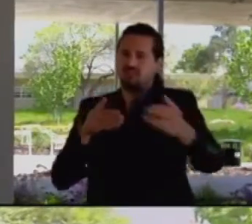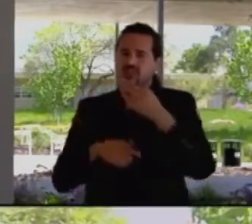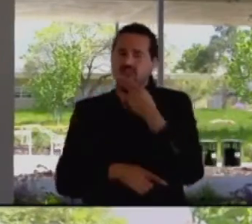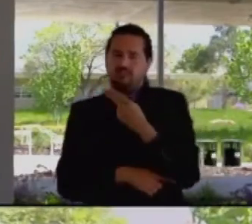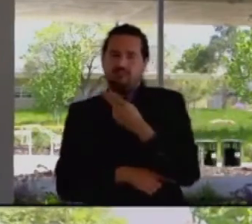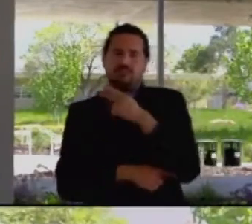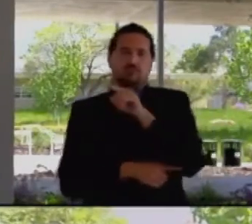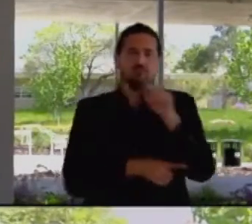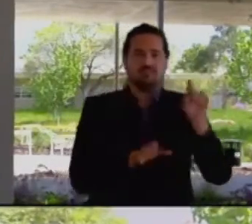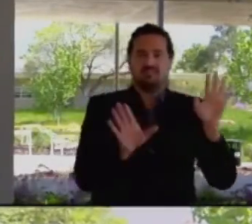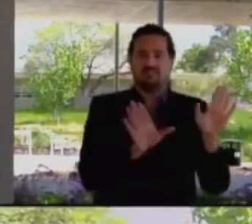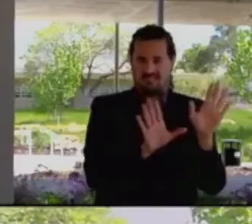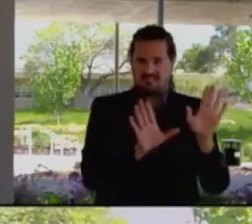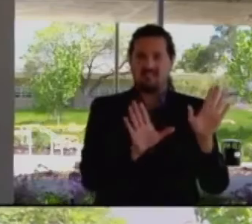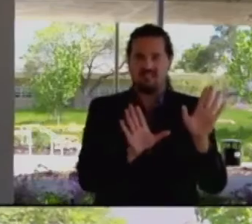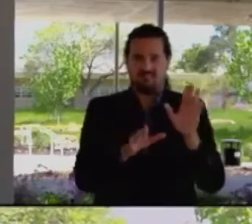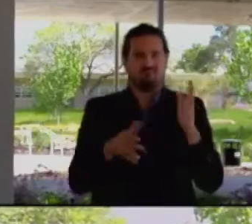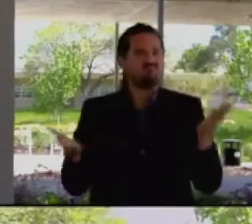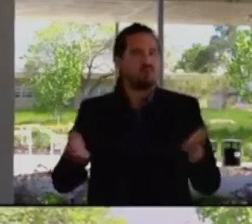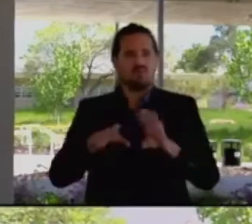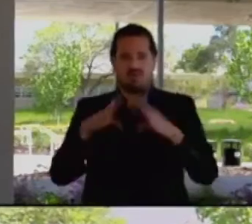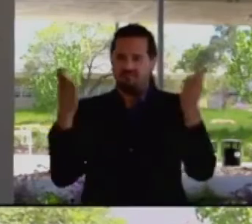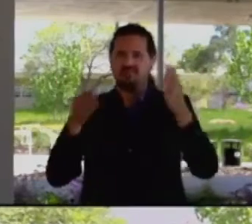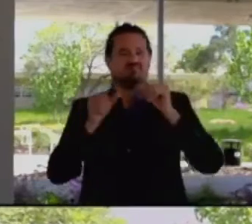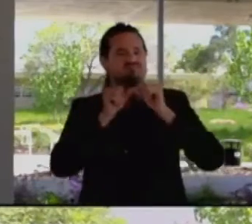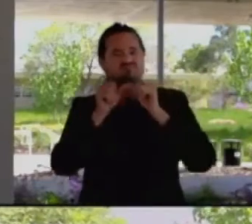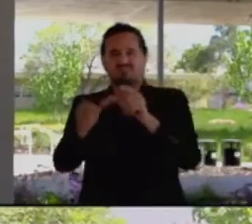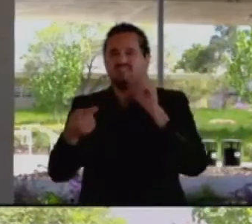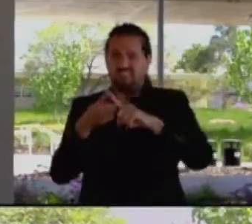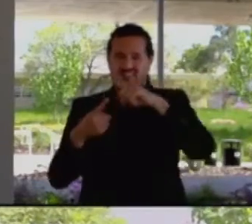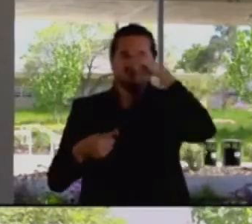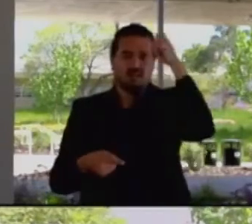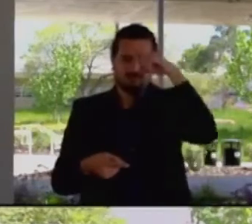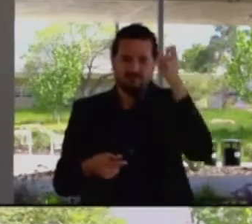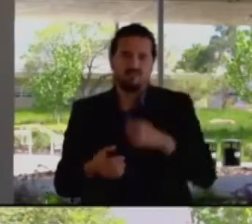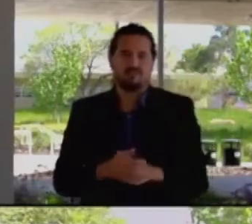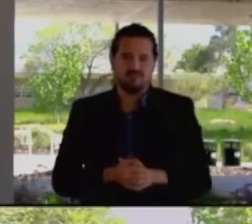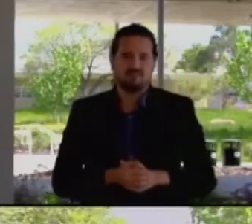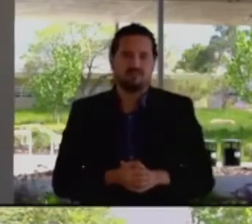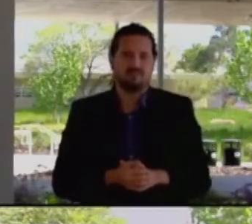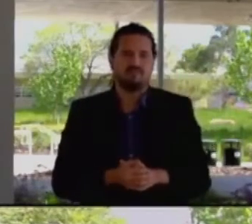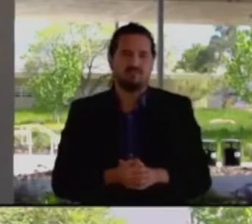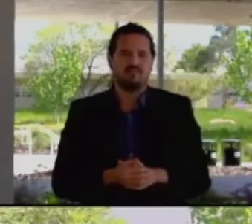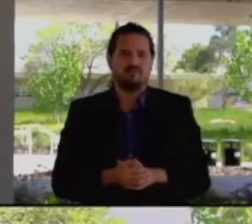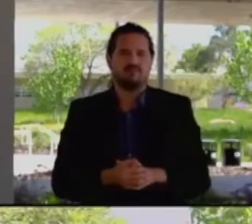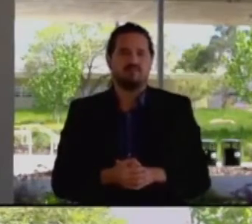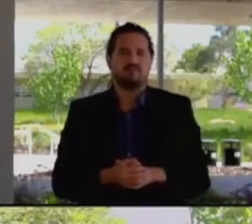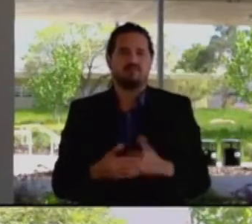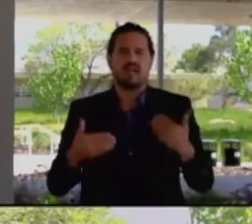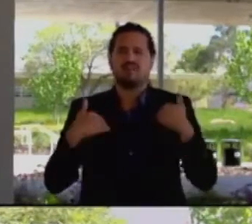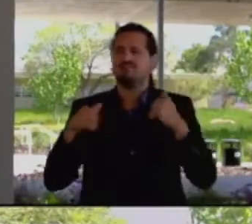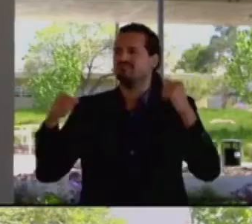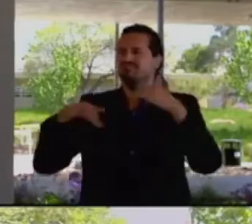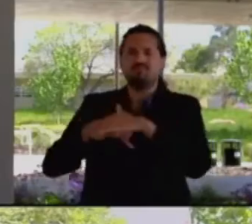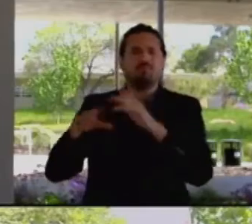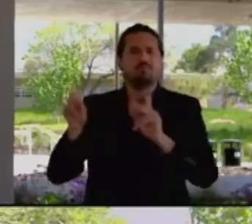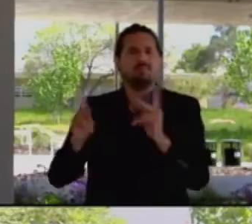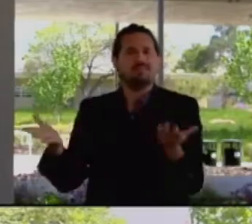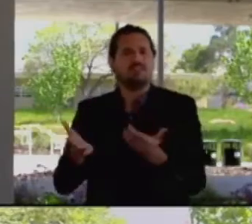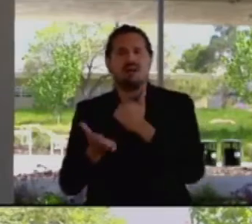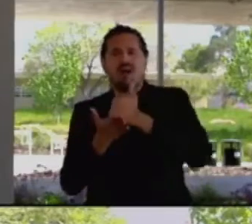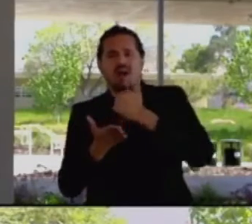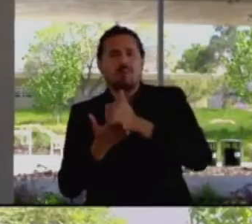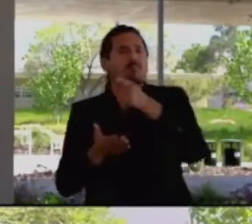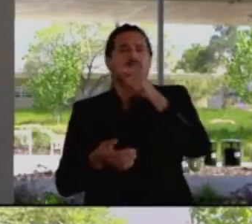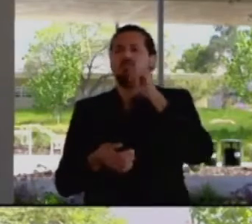vaccinated and needs and deserves to have easy access to vaccinations. The fact that people can walk in, that they don't need to make an appointment, that they can come in